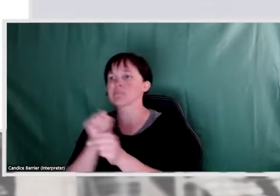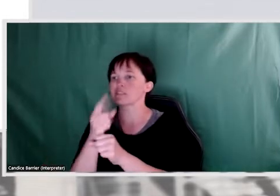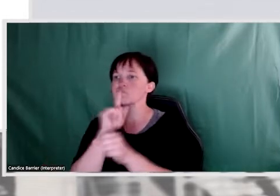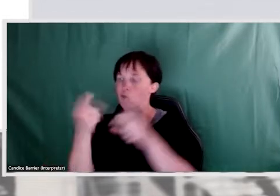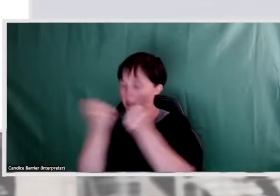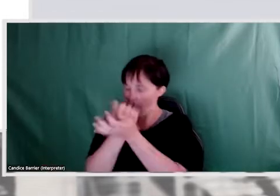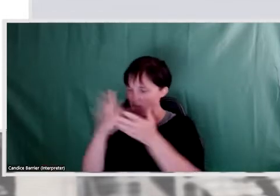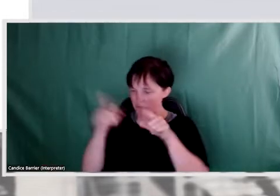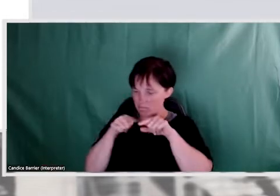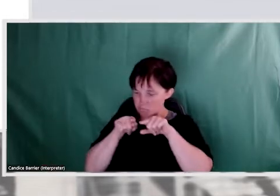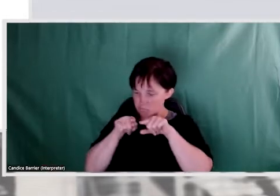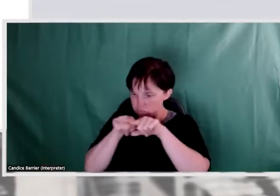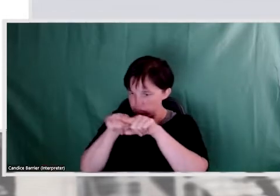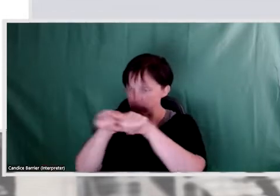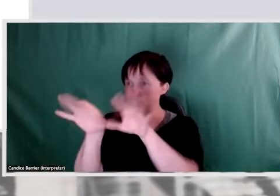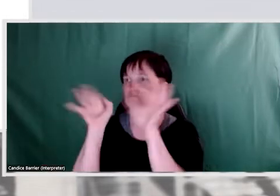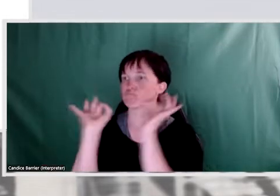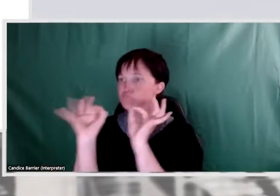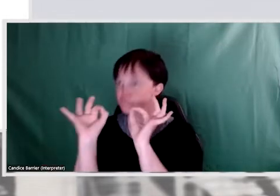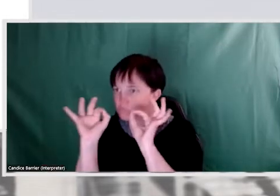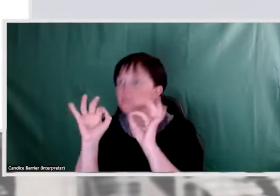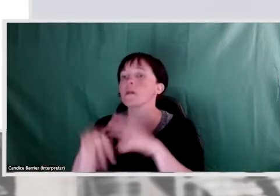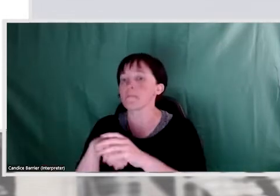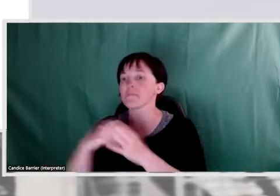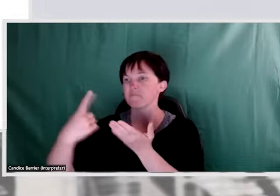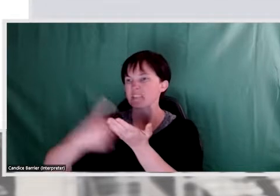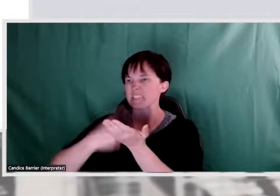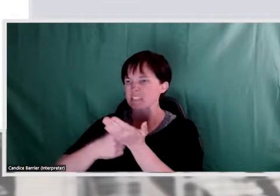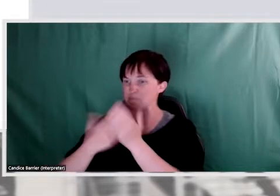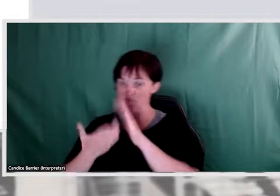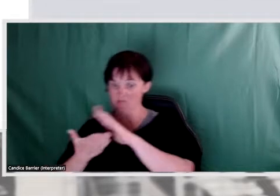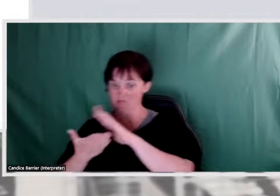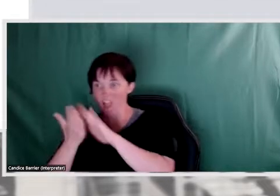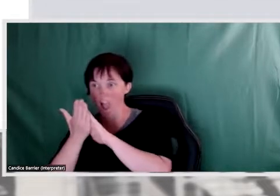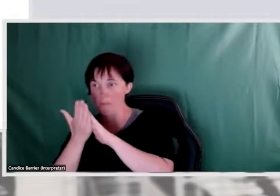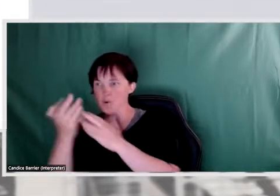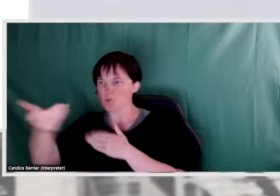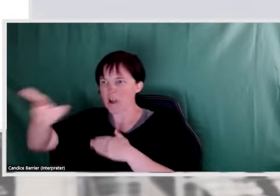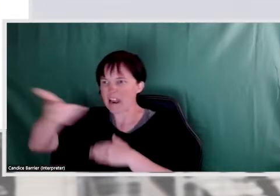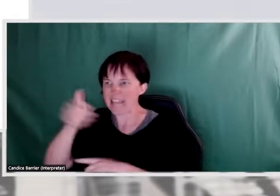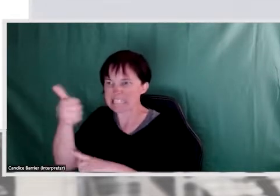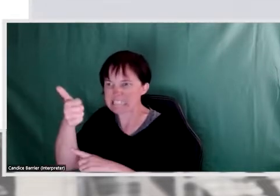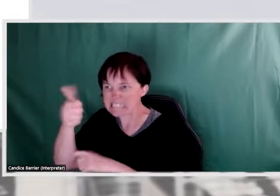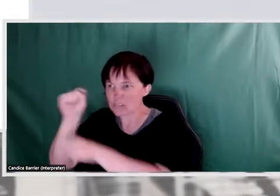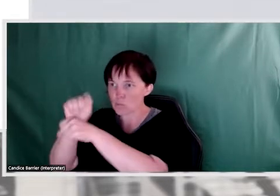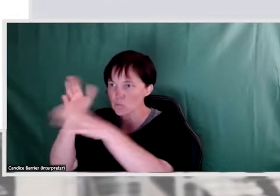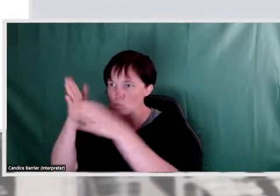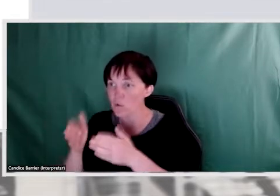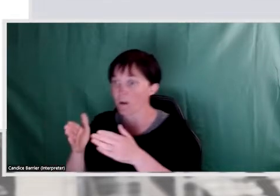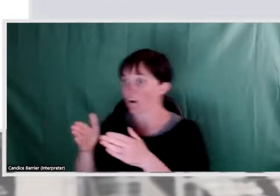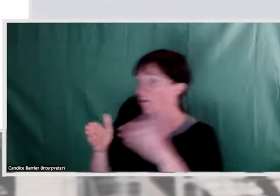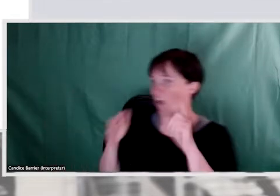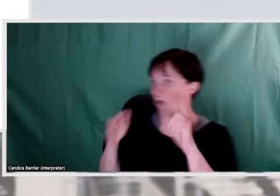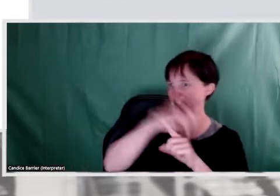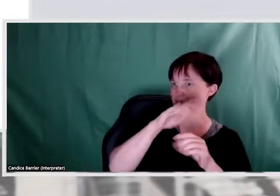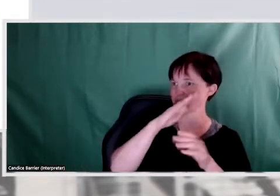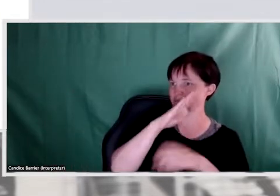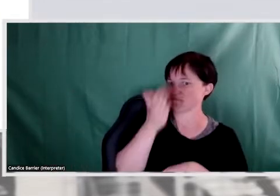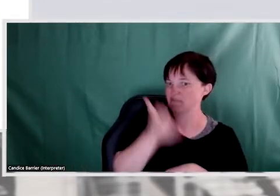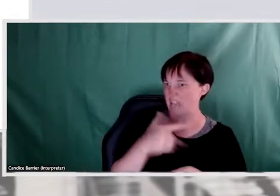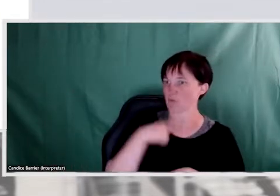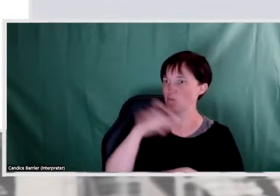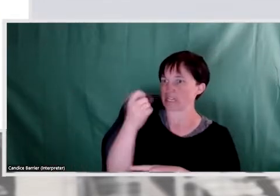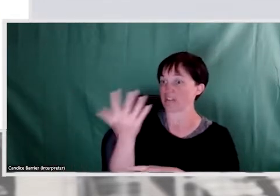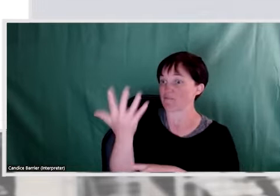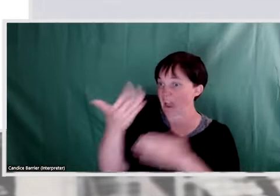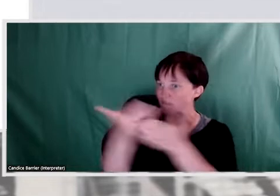everything correctly. Sometimes, let's say on the operating side, they want to hire 10 new laborers. On the capital side, that may mean that we need 5 new